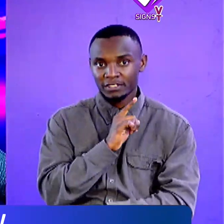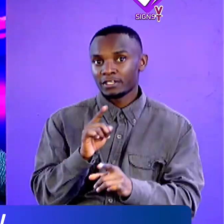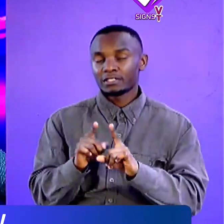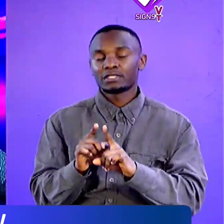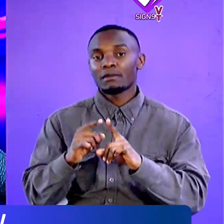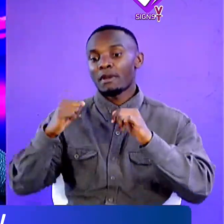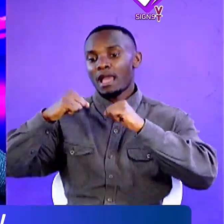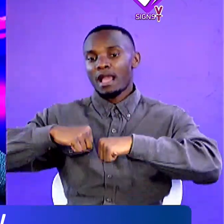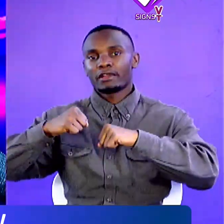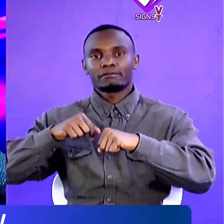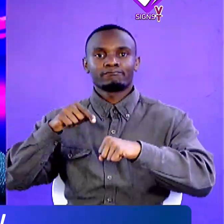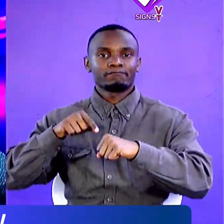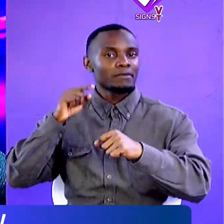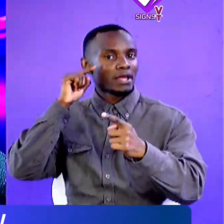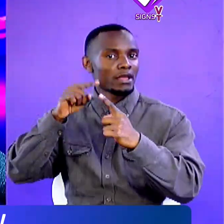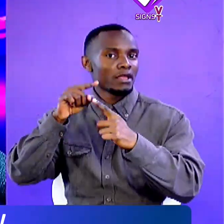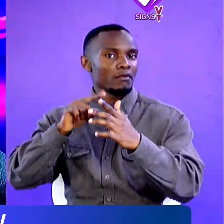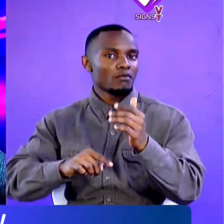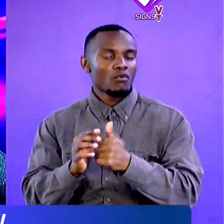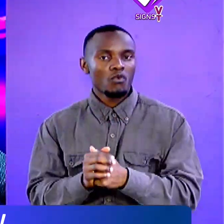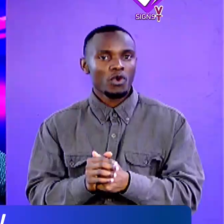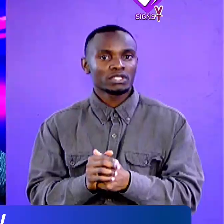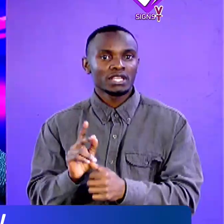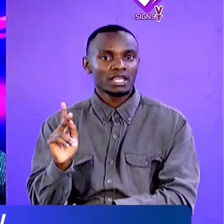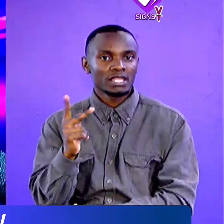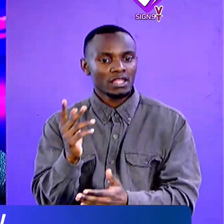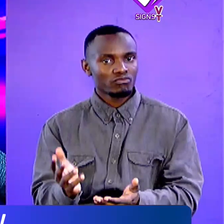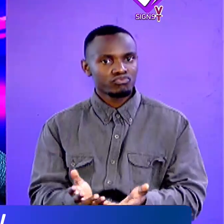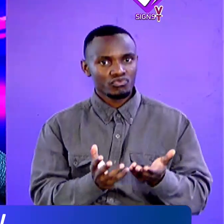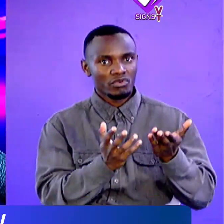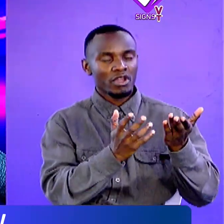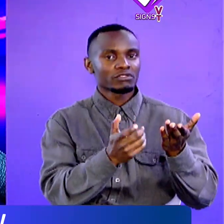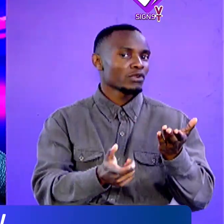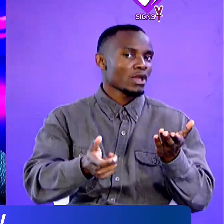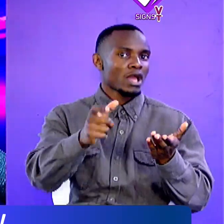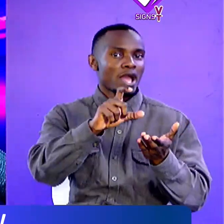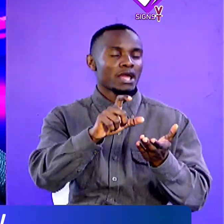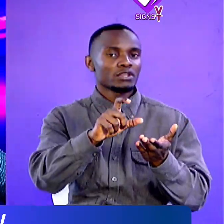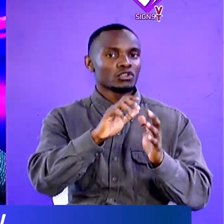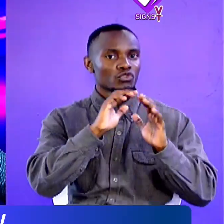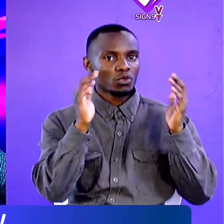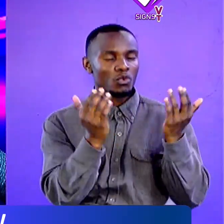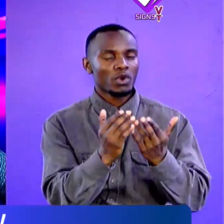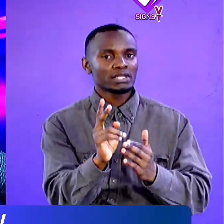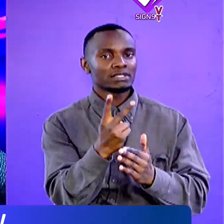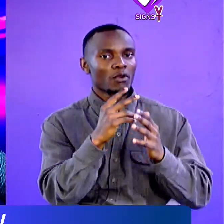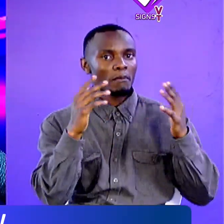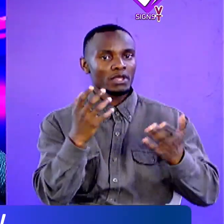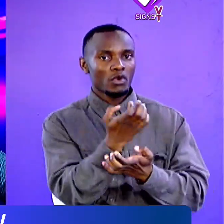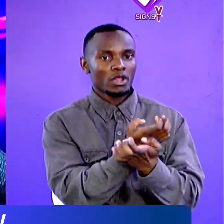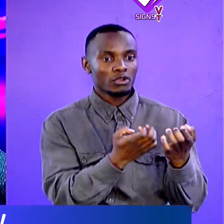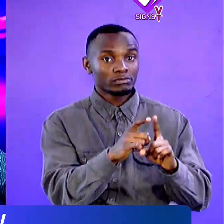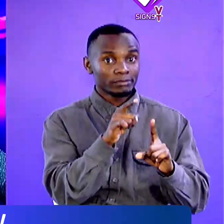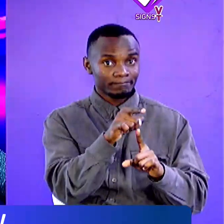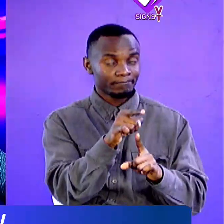agreement is poised to boost Kenya's export volumes to the world's second largest economy, which already supplies over